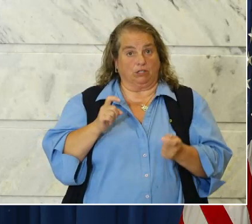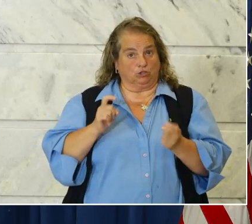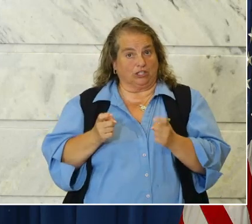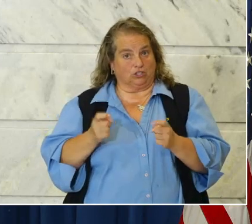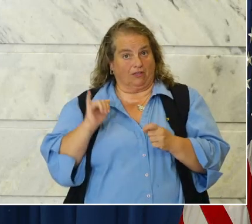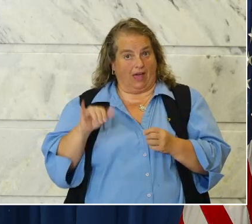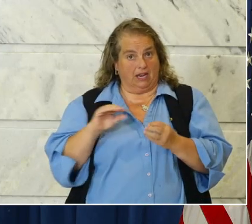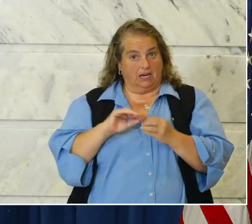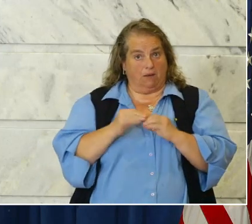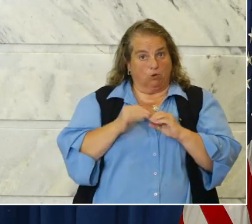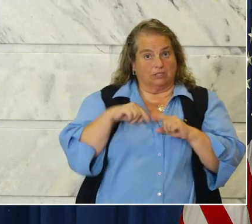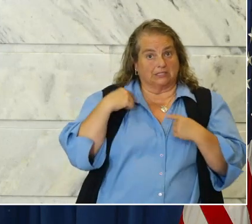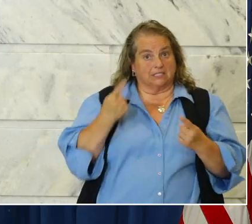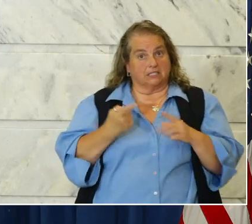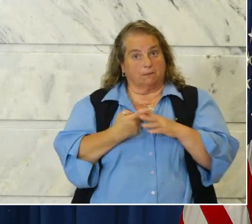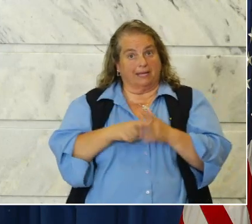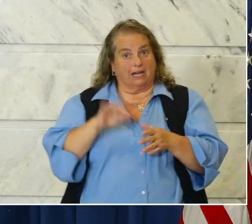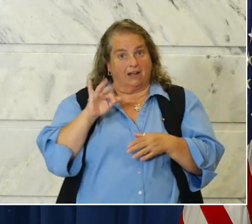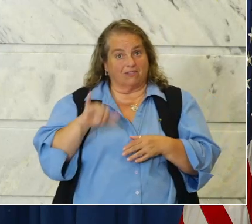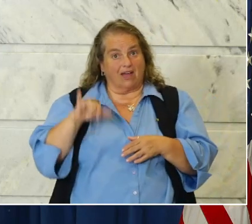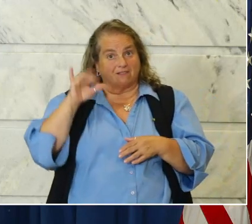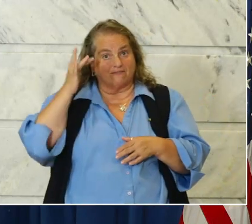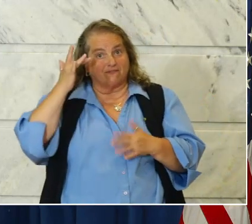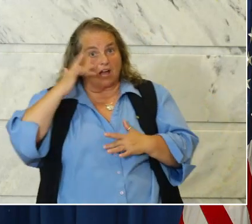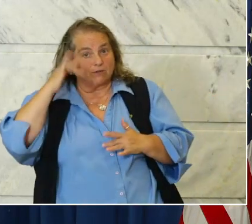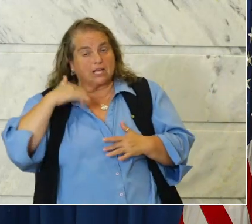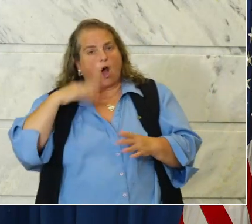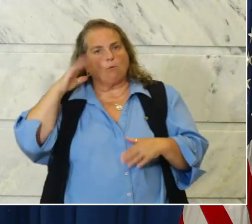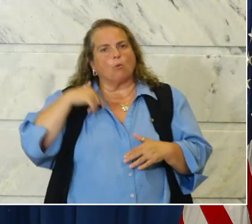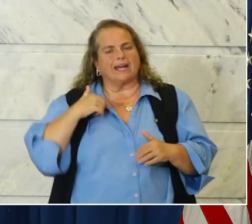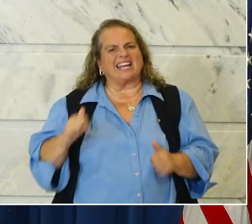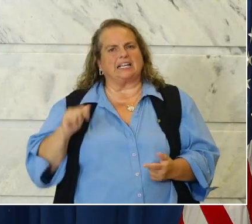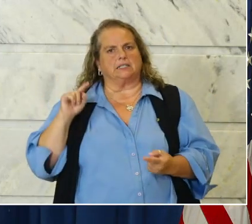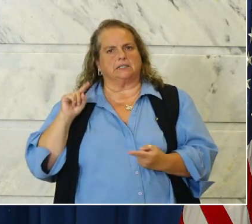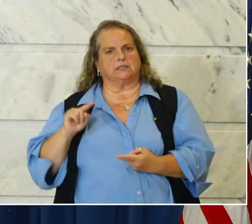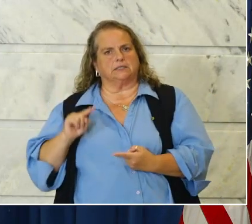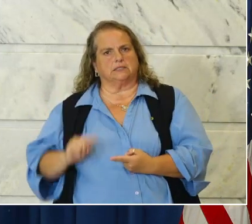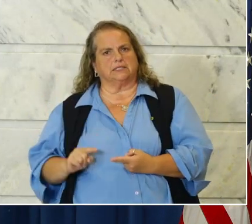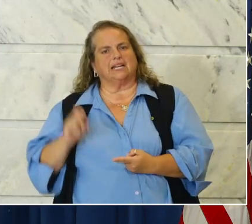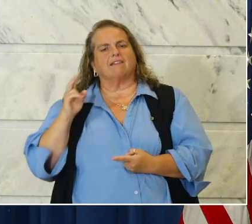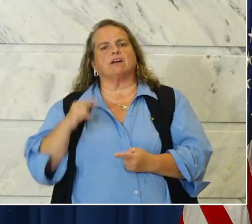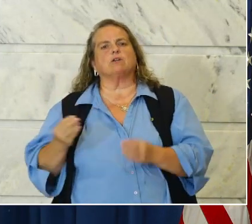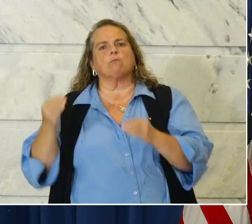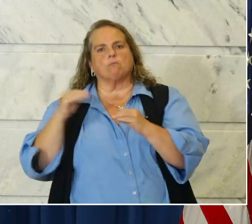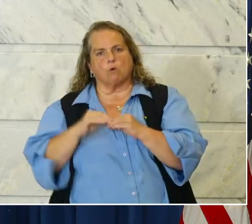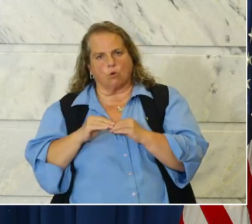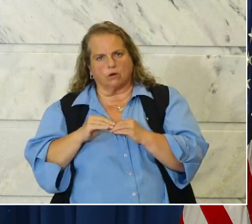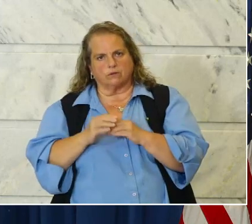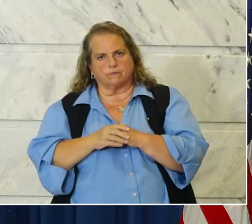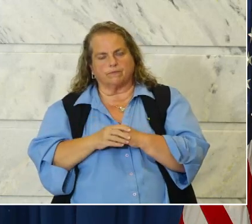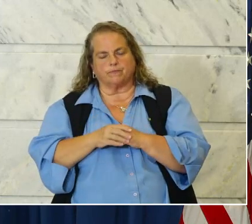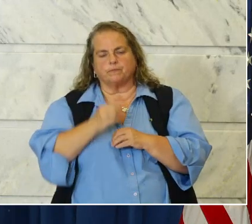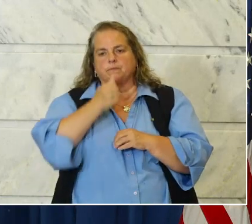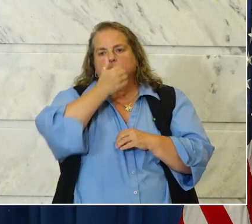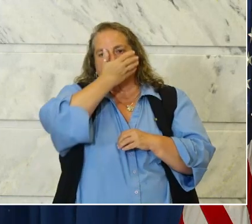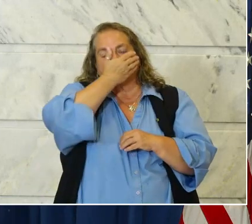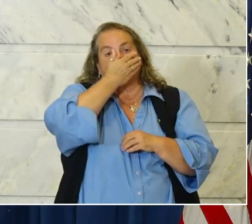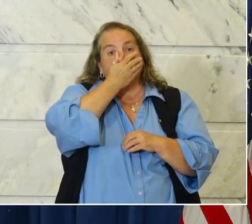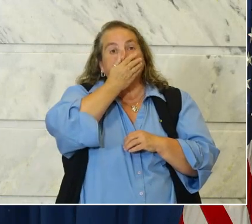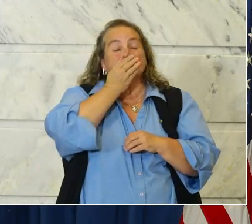the beginning of this virus. I hope that we can push it down significantly more. Look at long-term